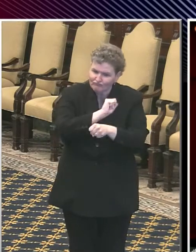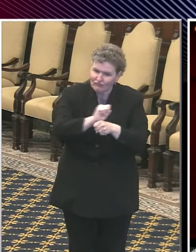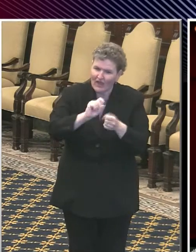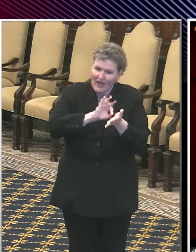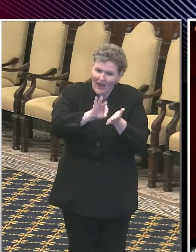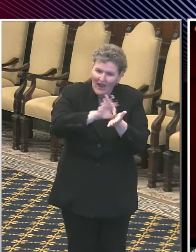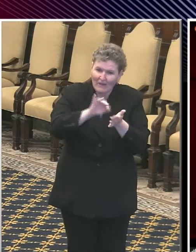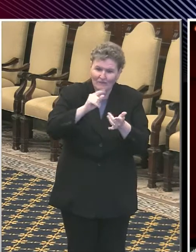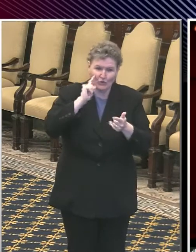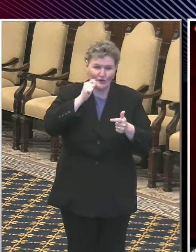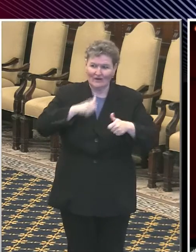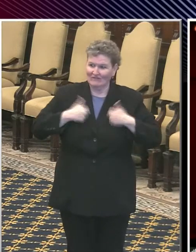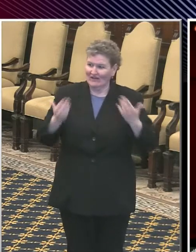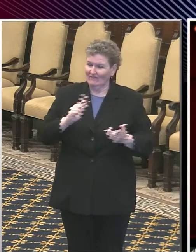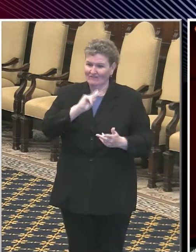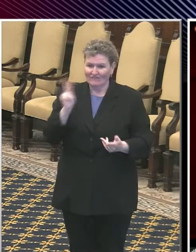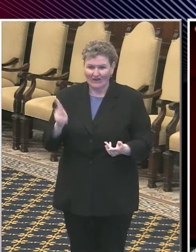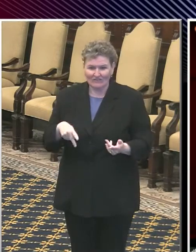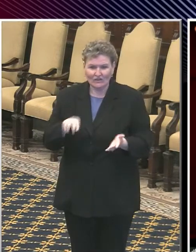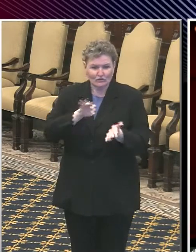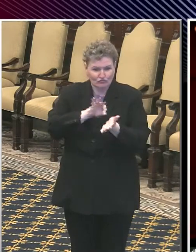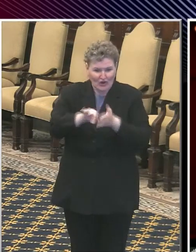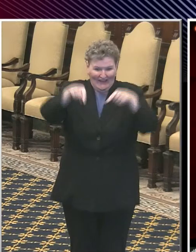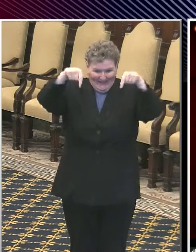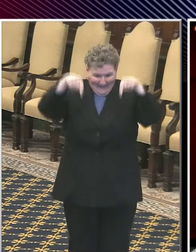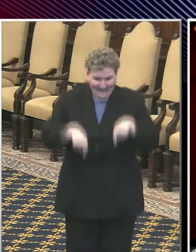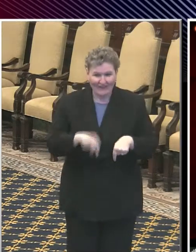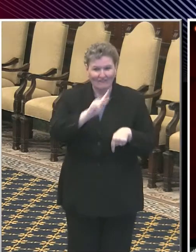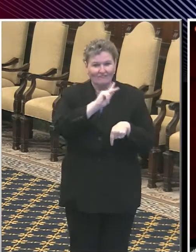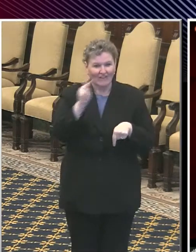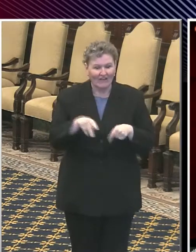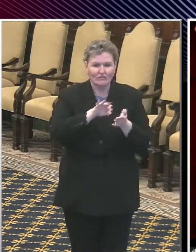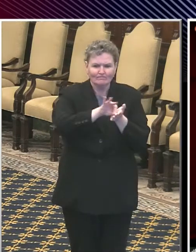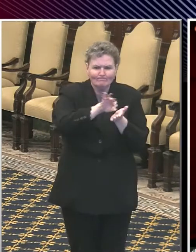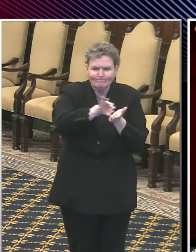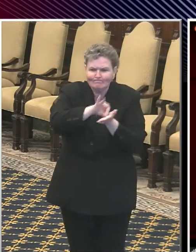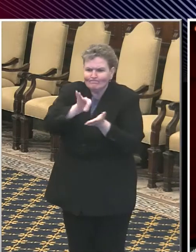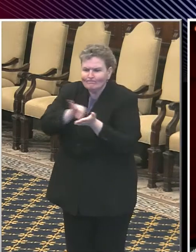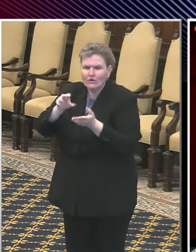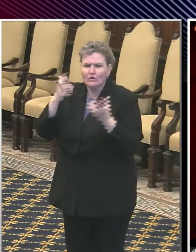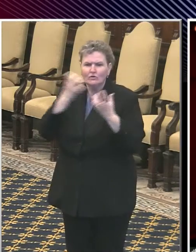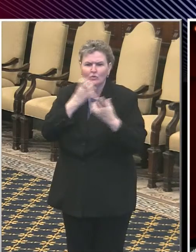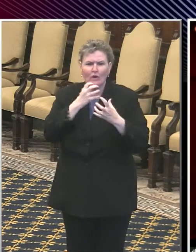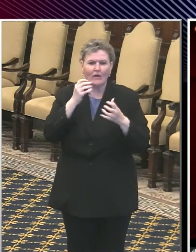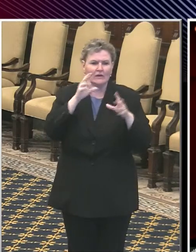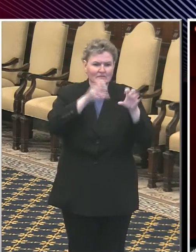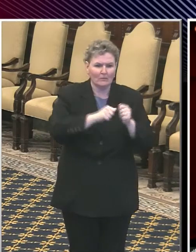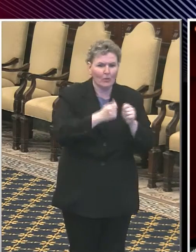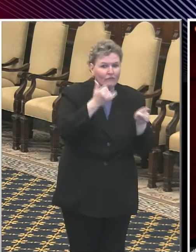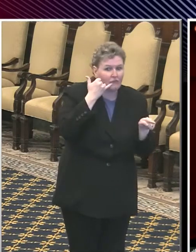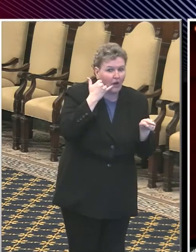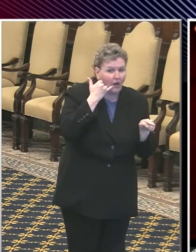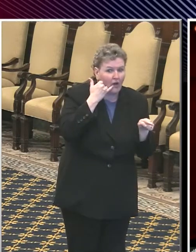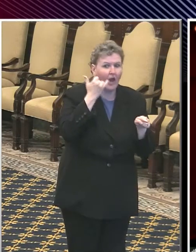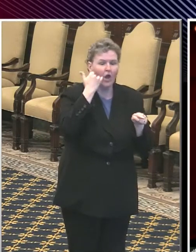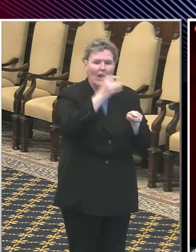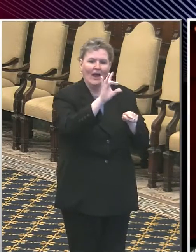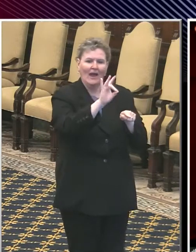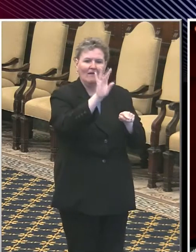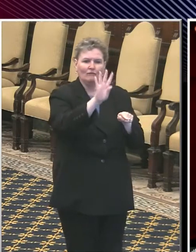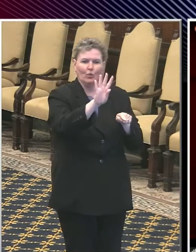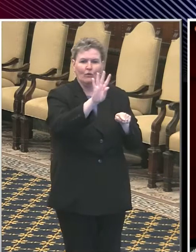to identify census tracts with large at-risk populations where resources such as our food distribution points should be